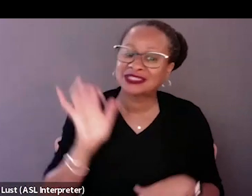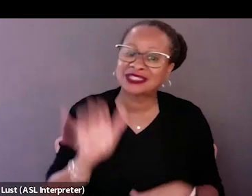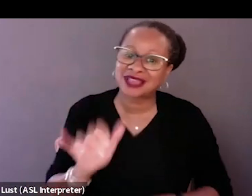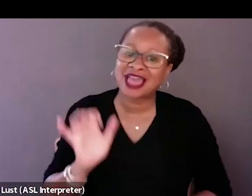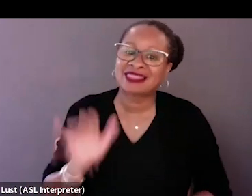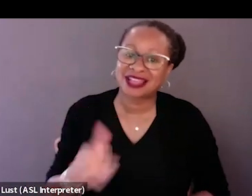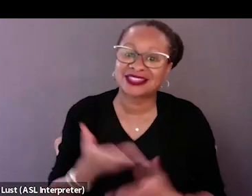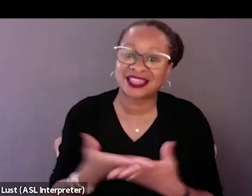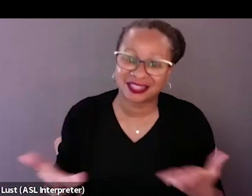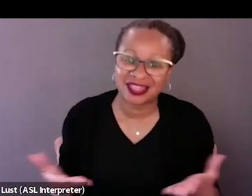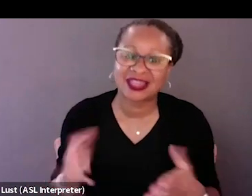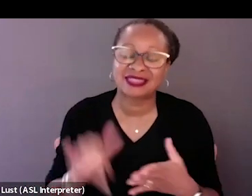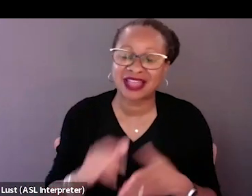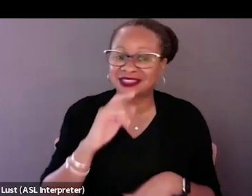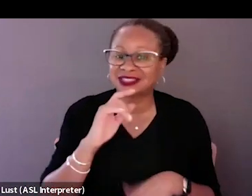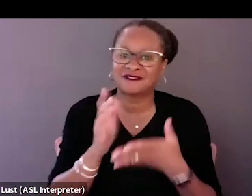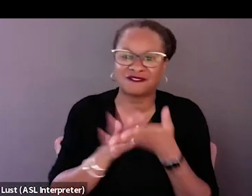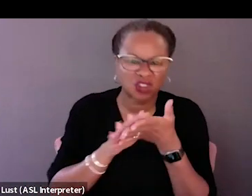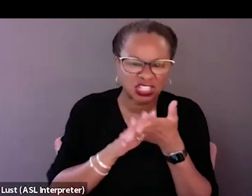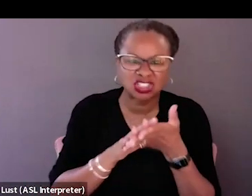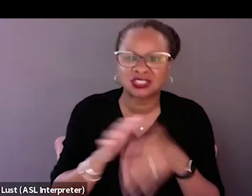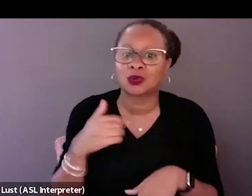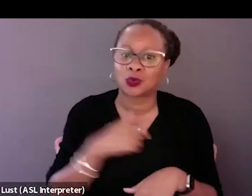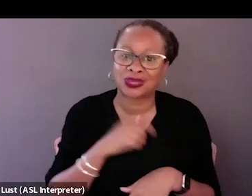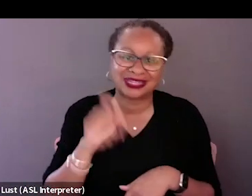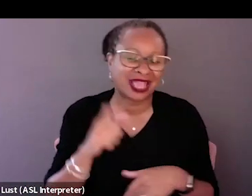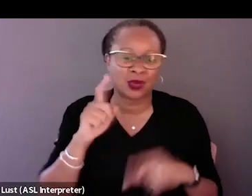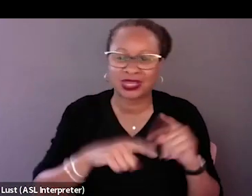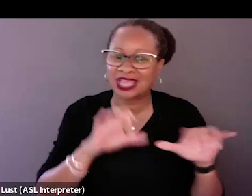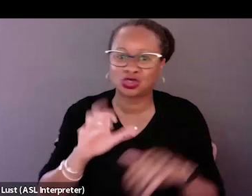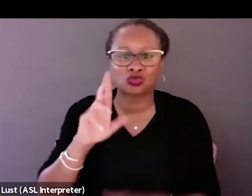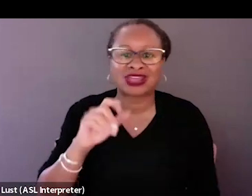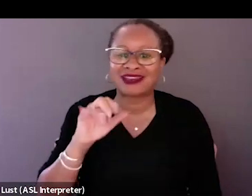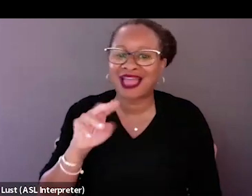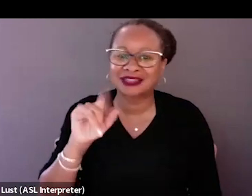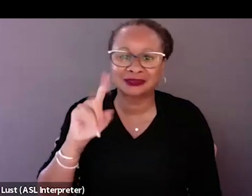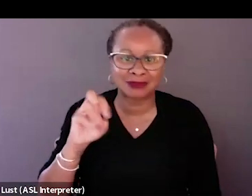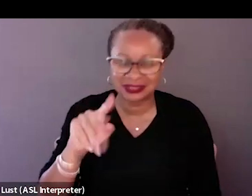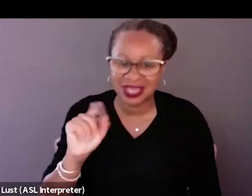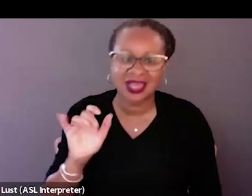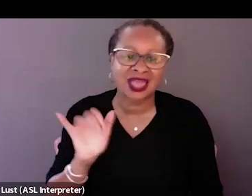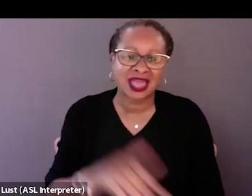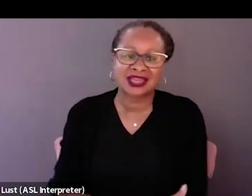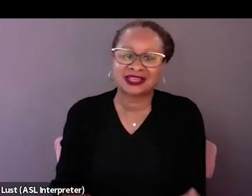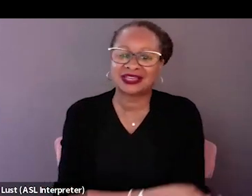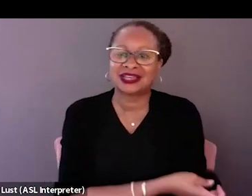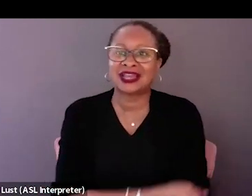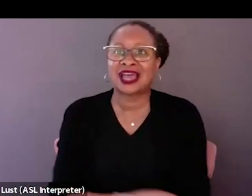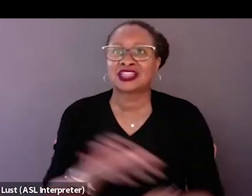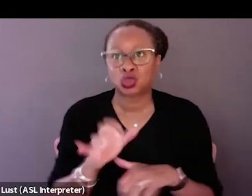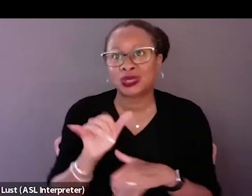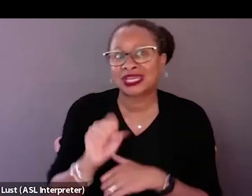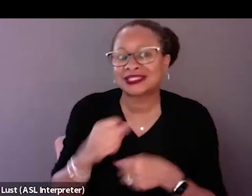the thing. This is the friction that we need. Like, we can't just do these reenactments. It is the doing, it is the making, it is